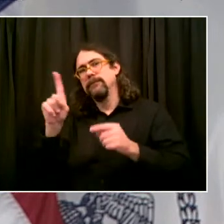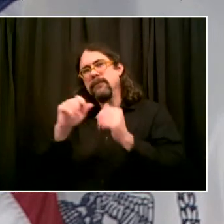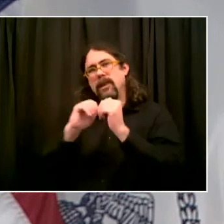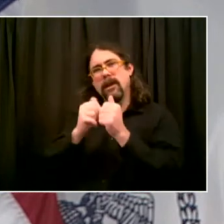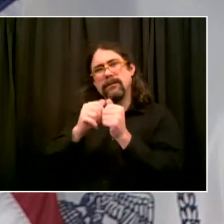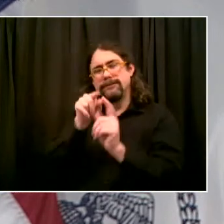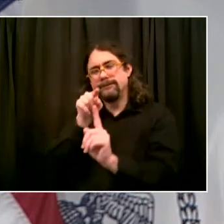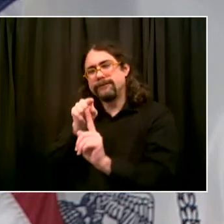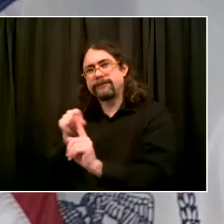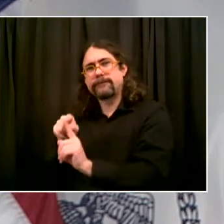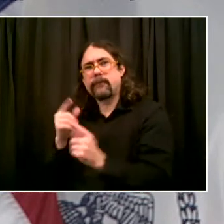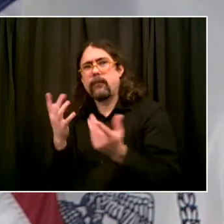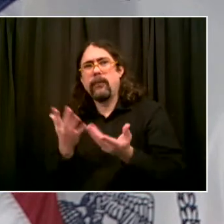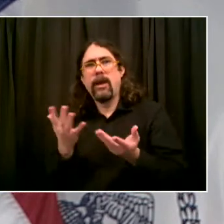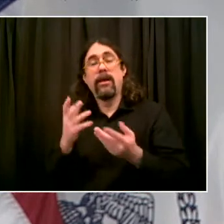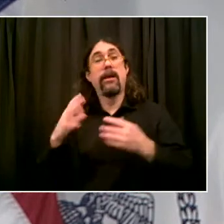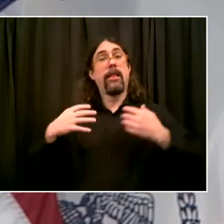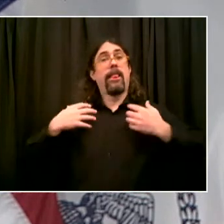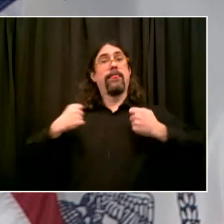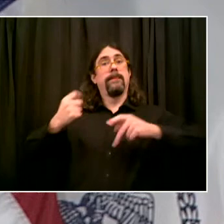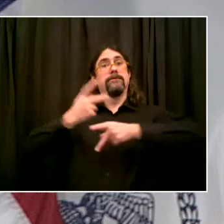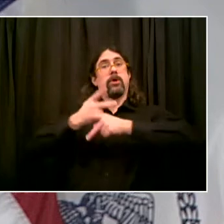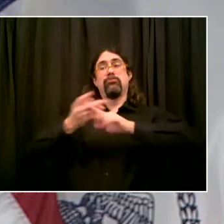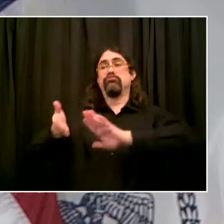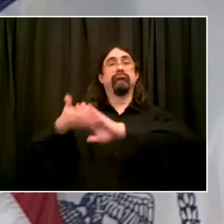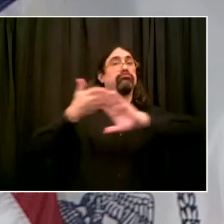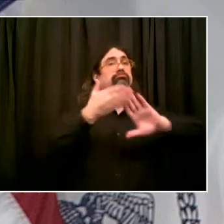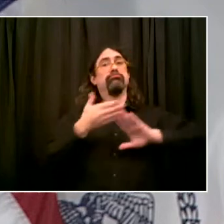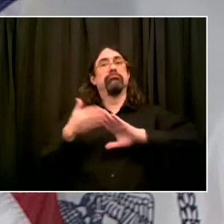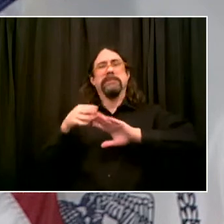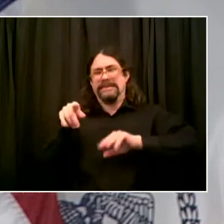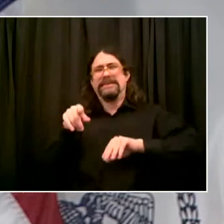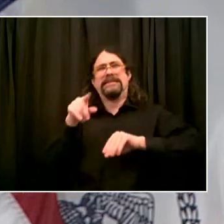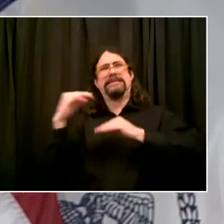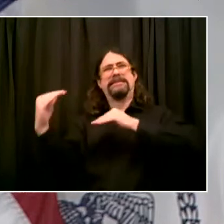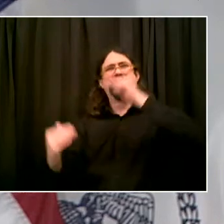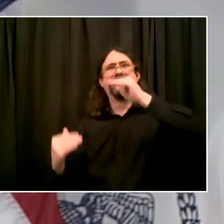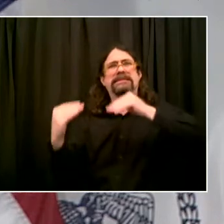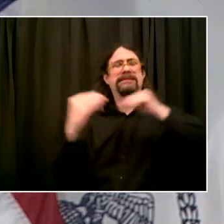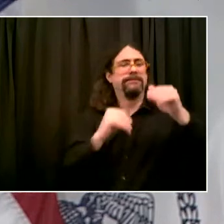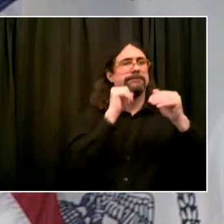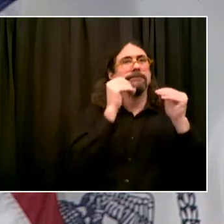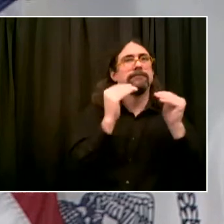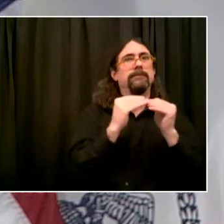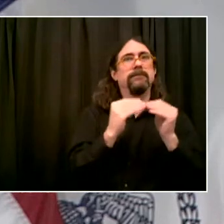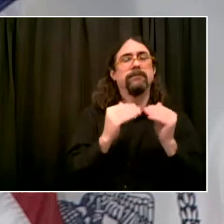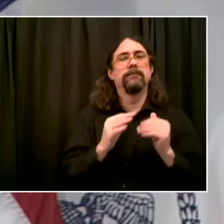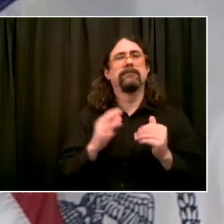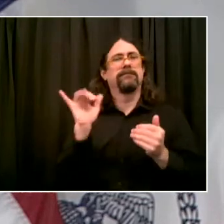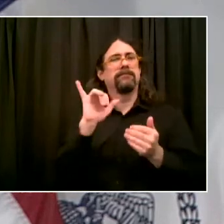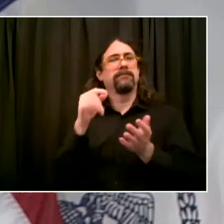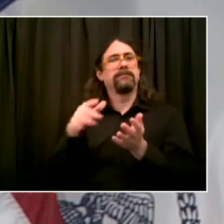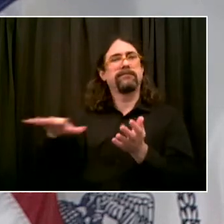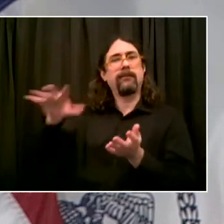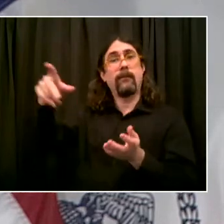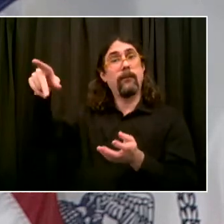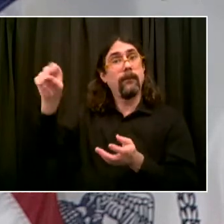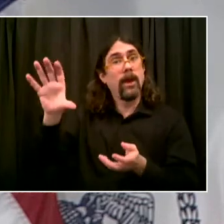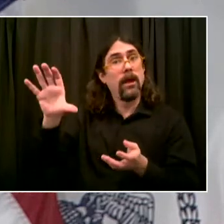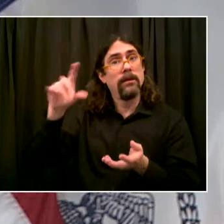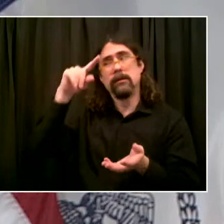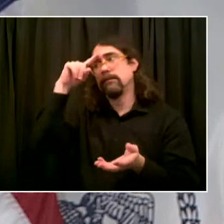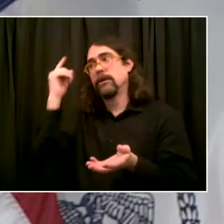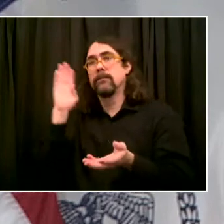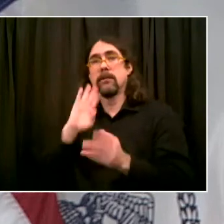we determined where to put our vaccination sites, we focused from the beginning on a very grassroots approach